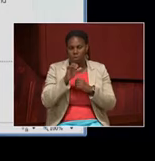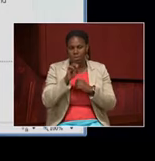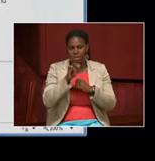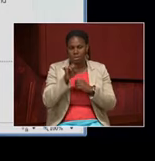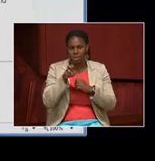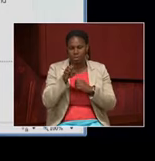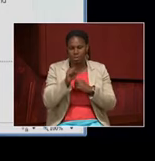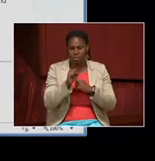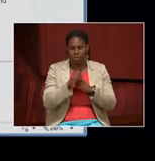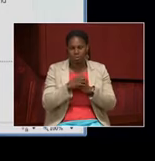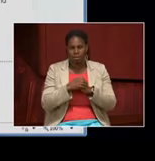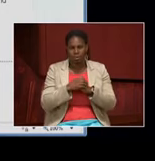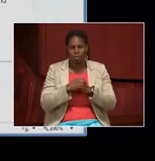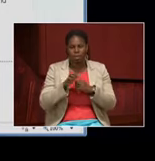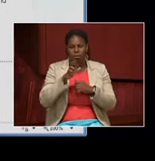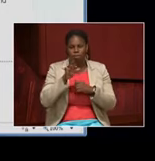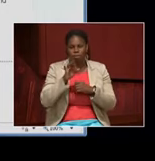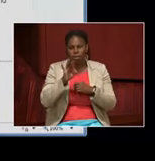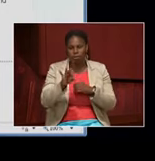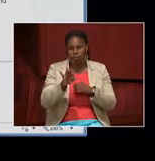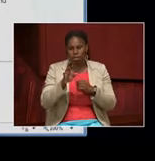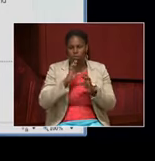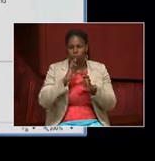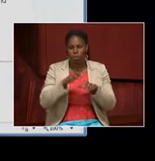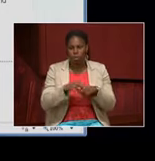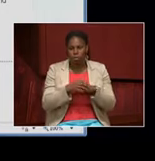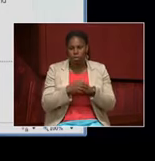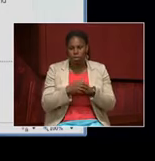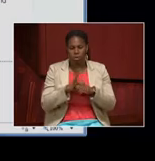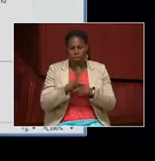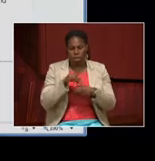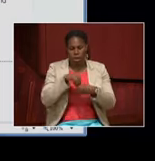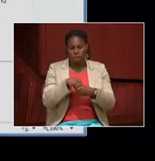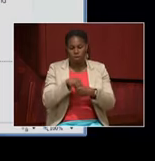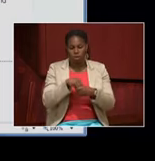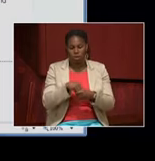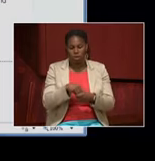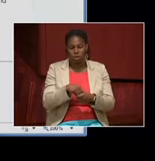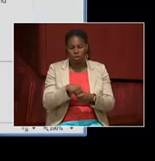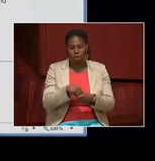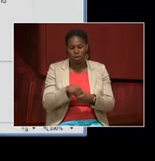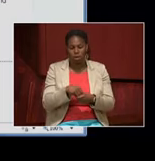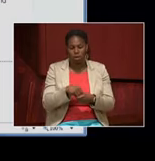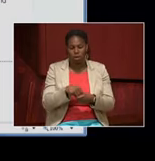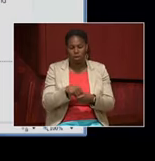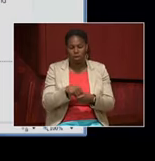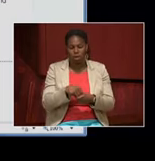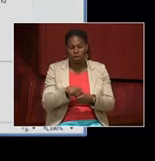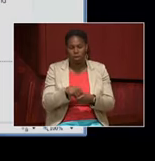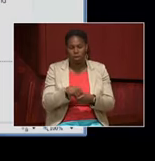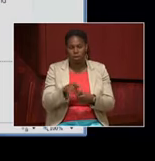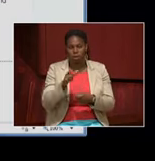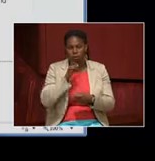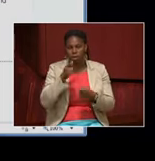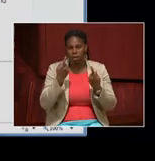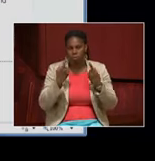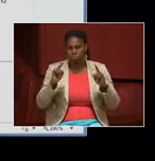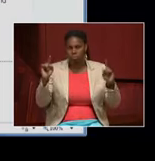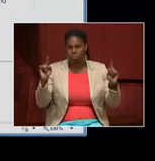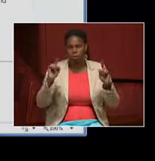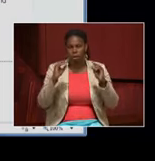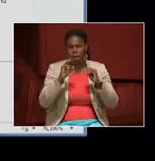Here are census reference reports, including the non-population and other, there are